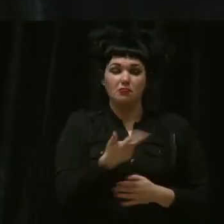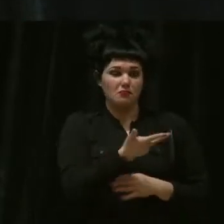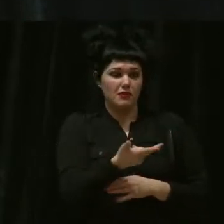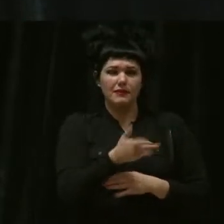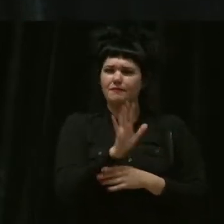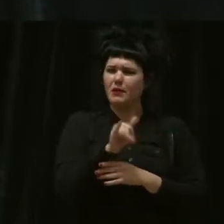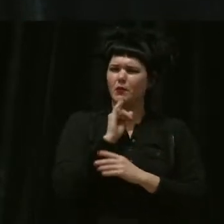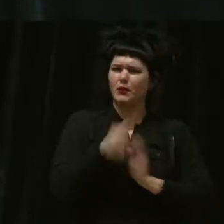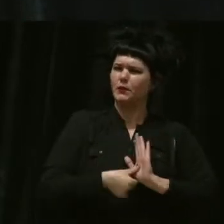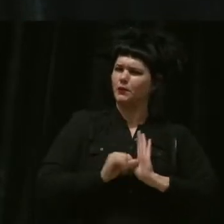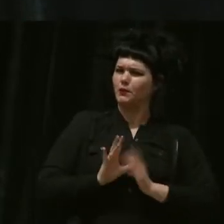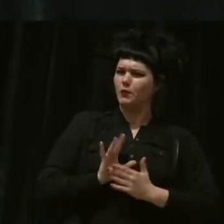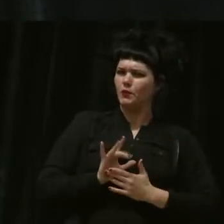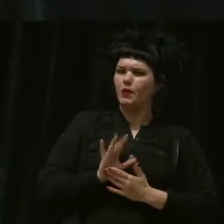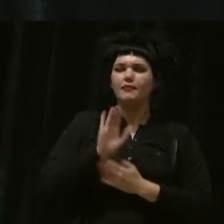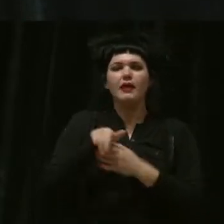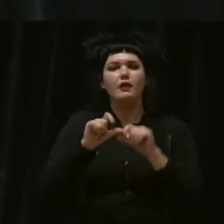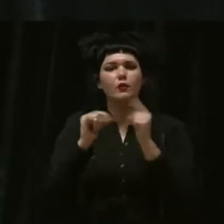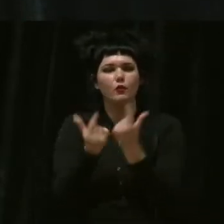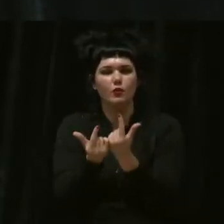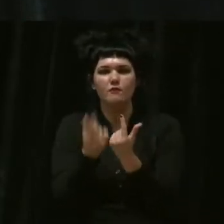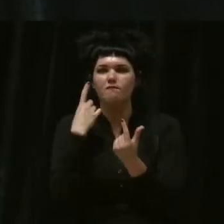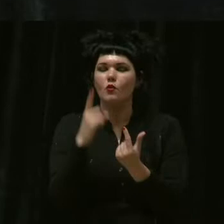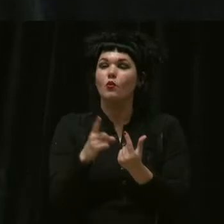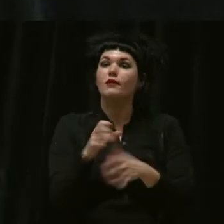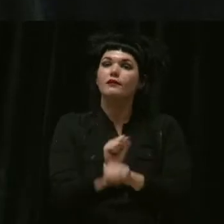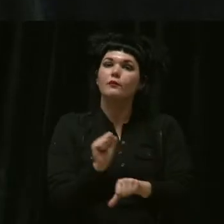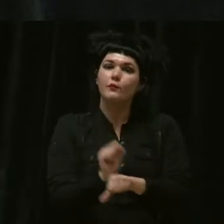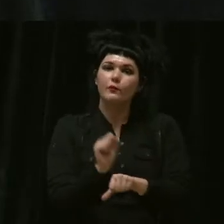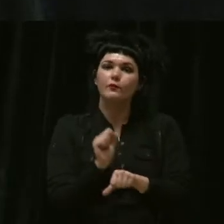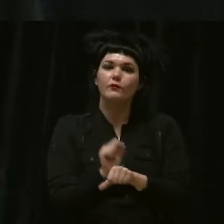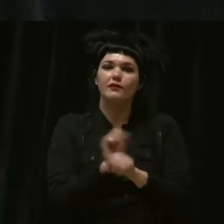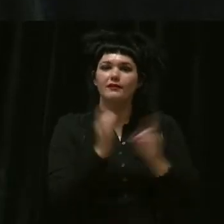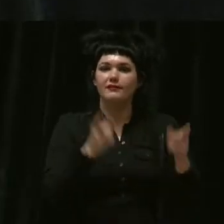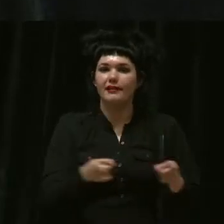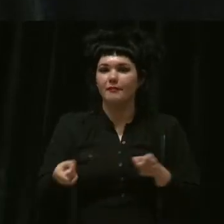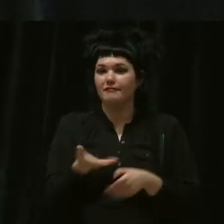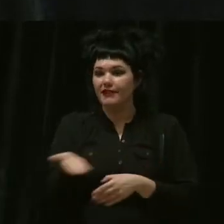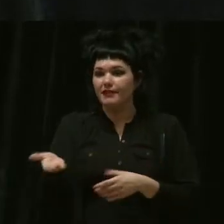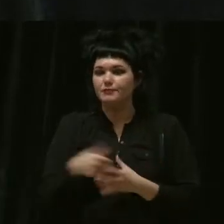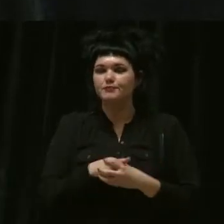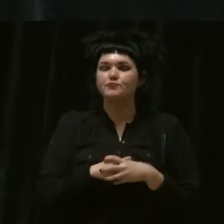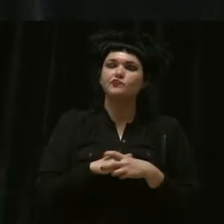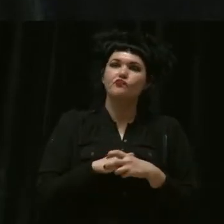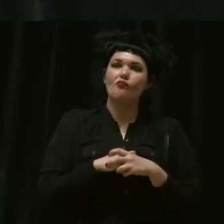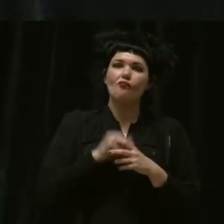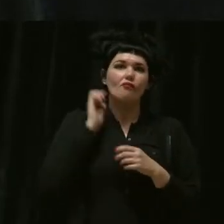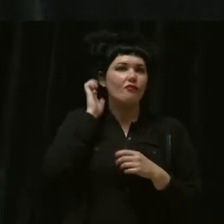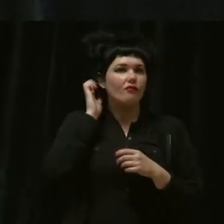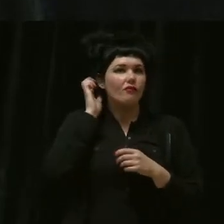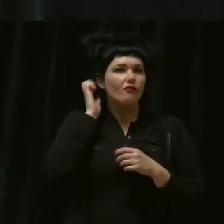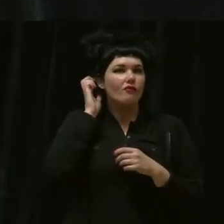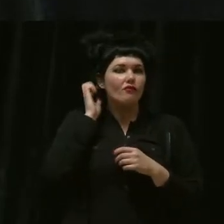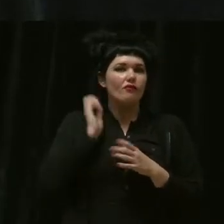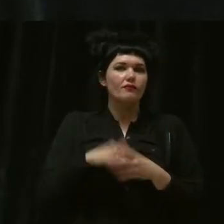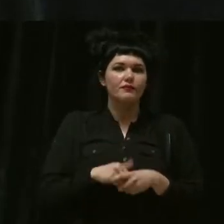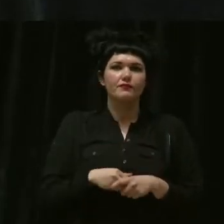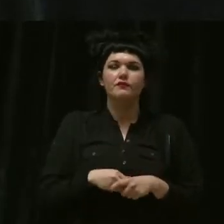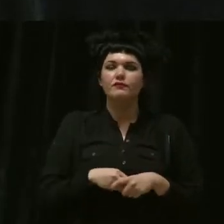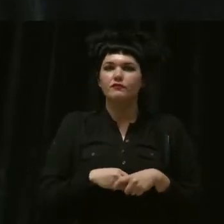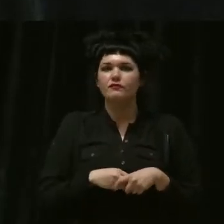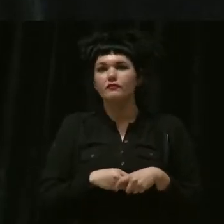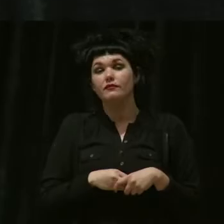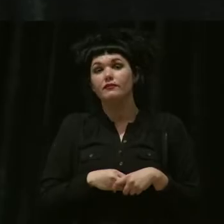particularly impressed with in terms of the work that is being done there. And there was also a